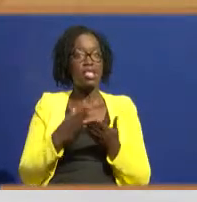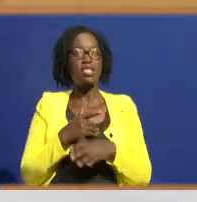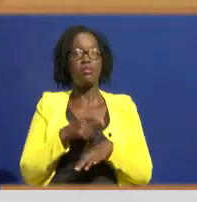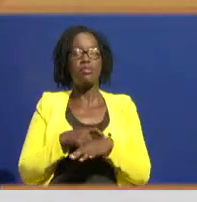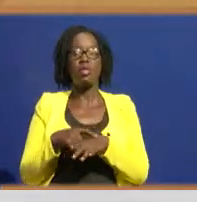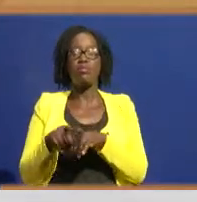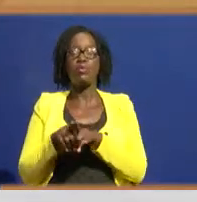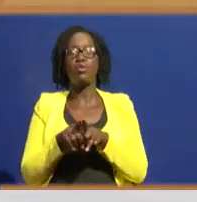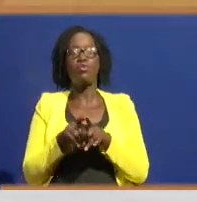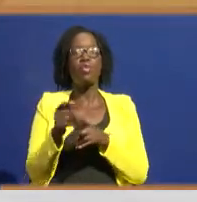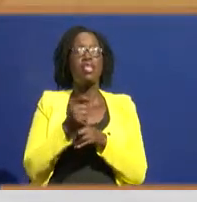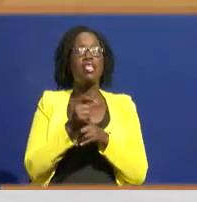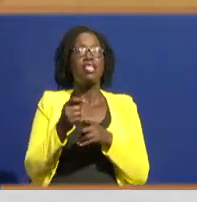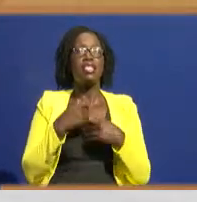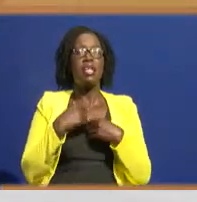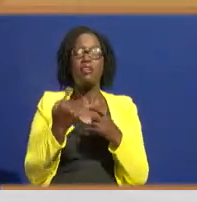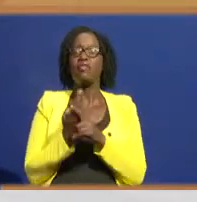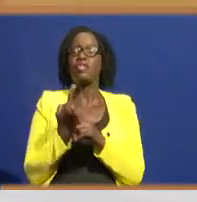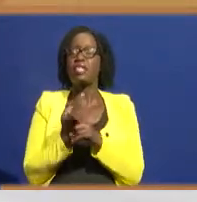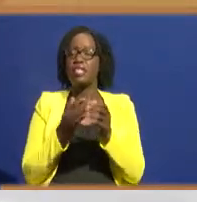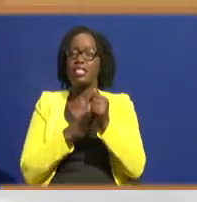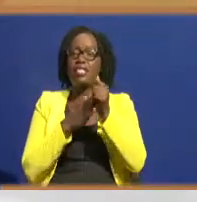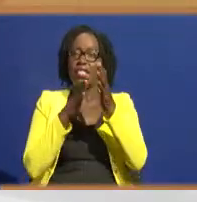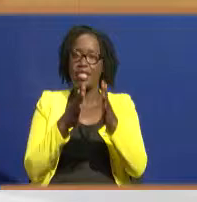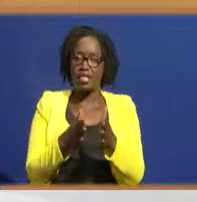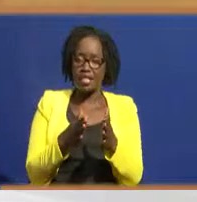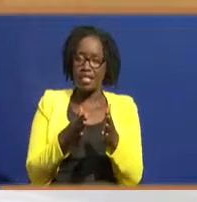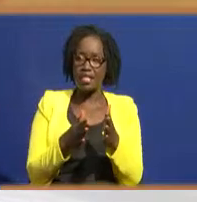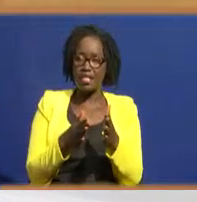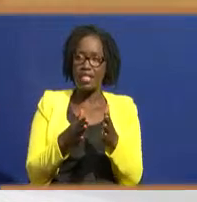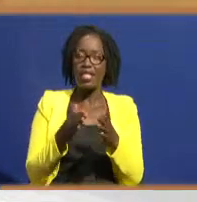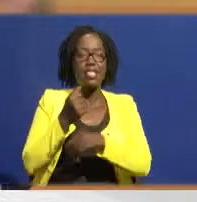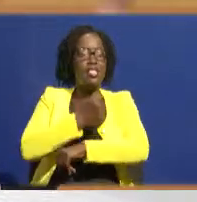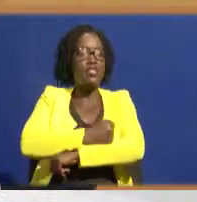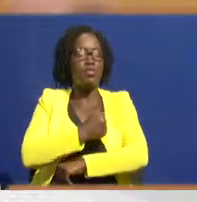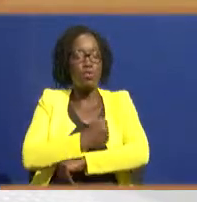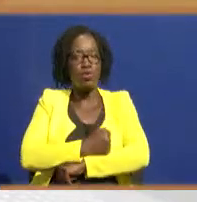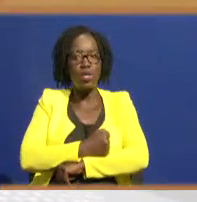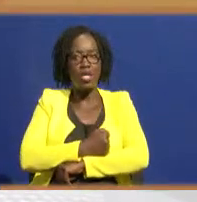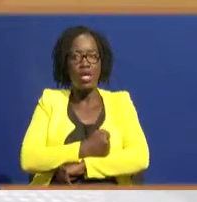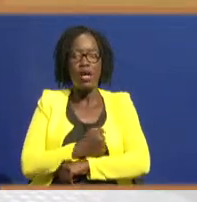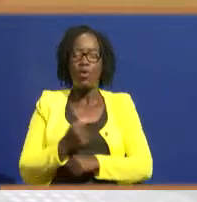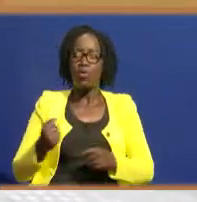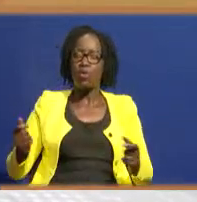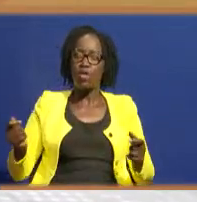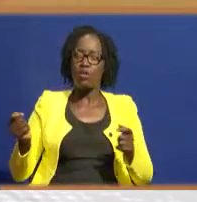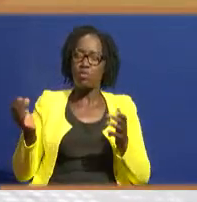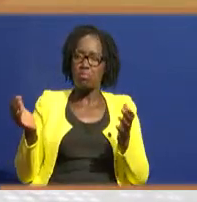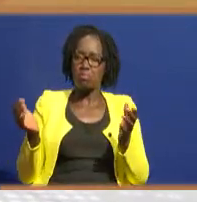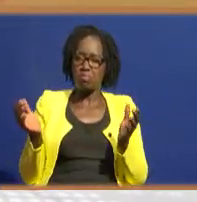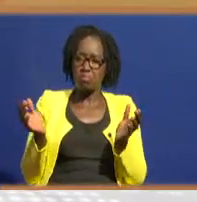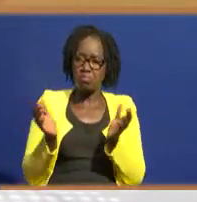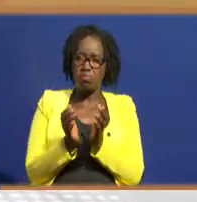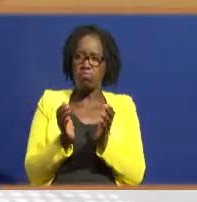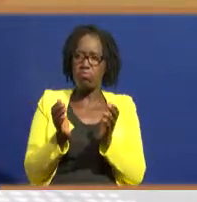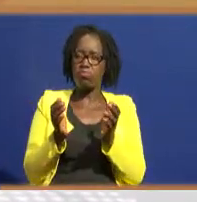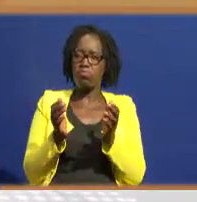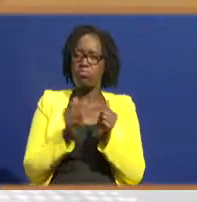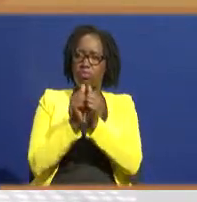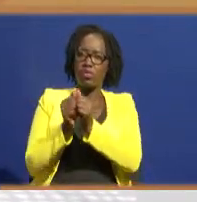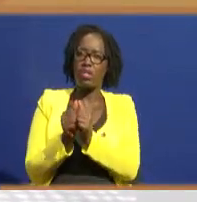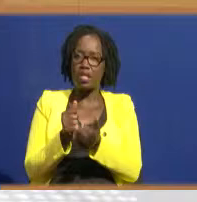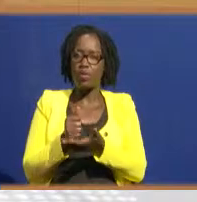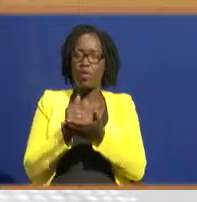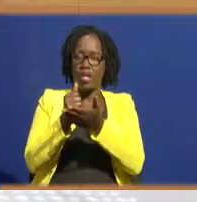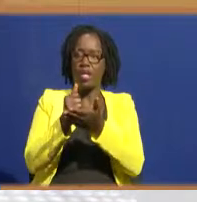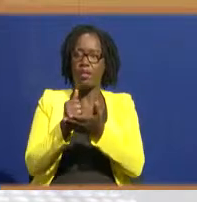also have got training of the various leaders, various leaders in school. We pull them together so that again we continue to help them to